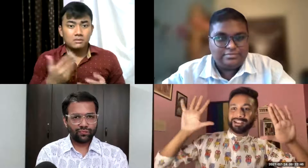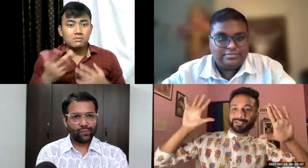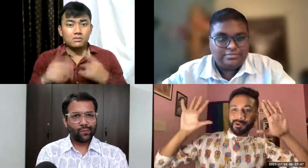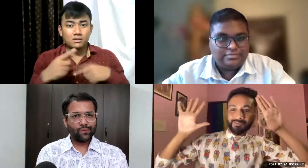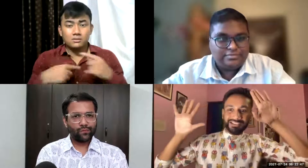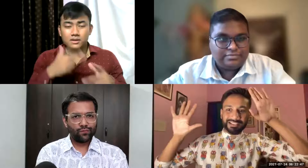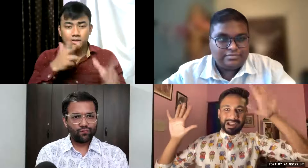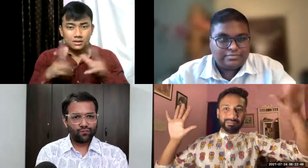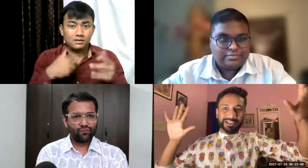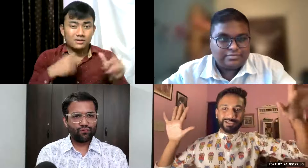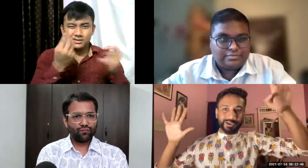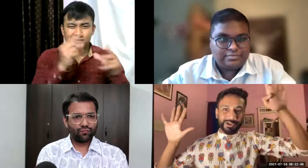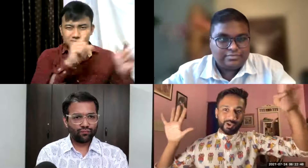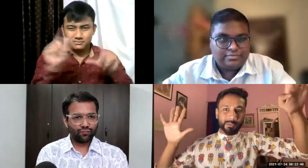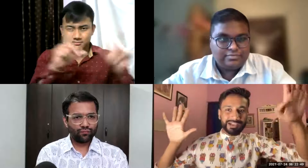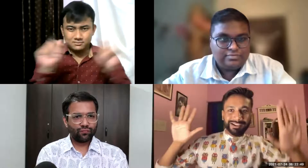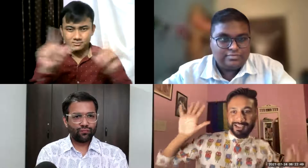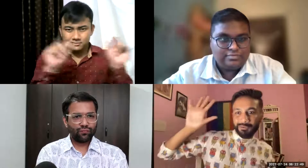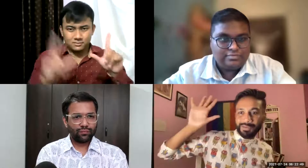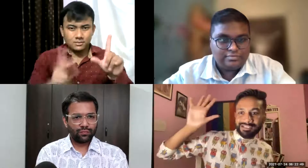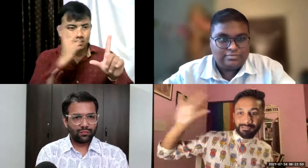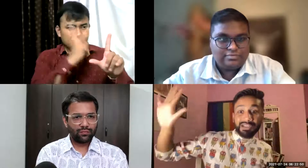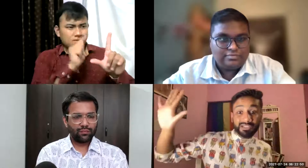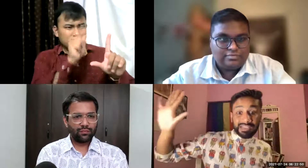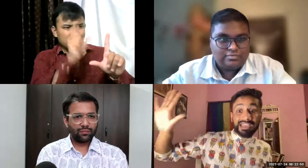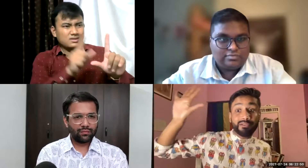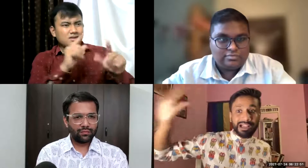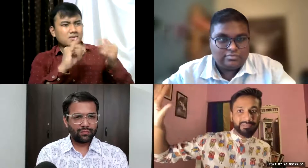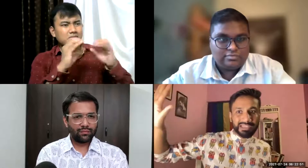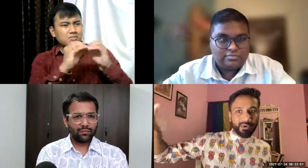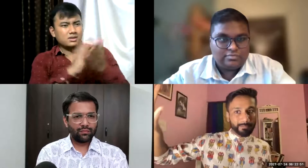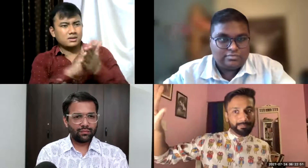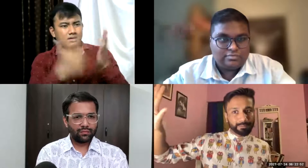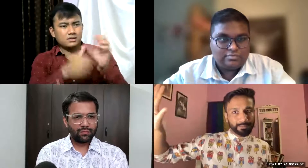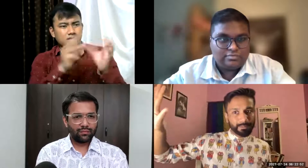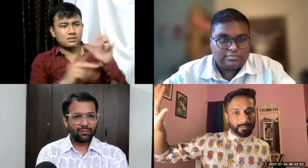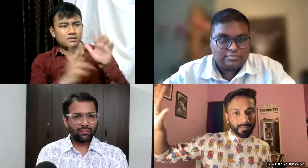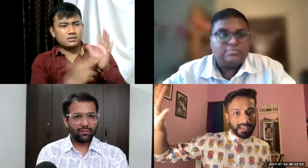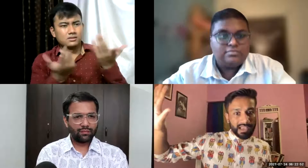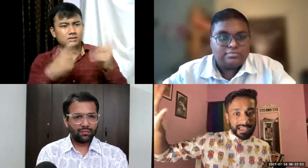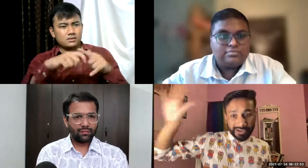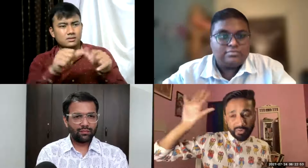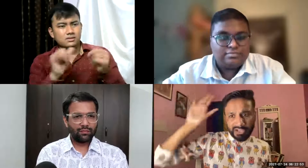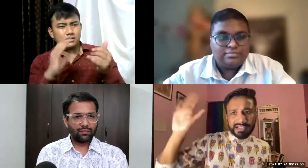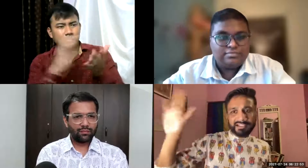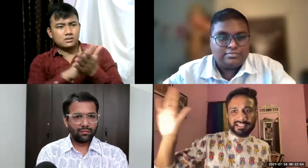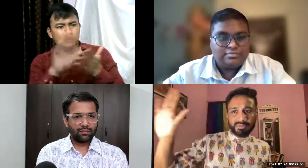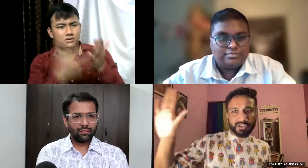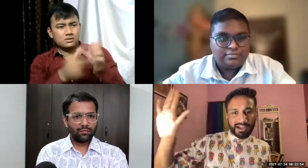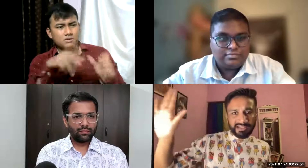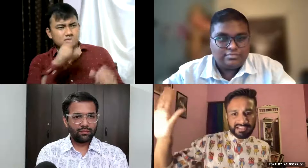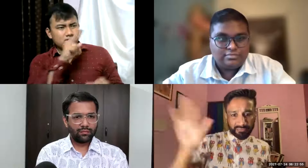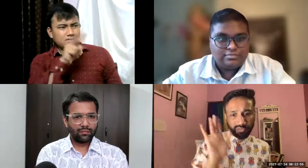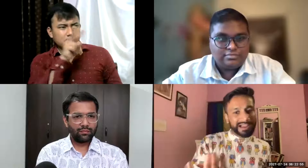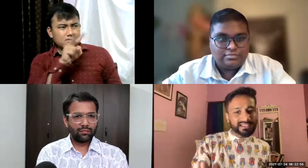slide where I show this Brahmin ka chhora or top Jat with somebody who's saying, I'm a Valmiki boy. And when you read that description,